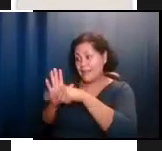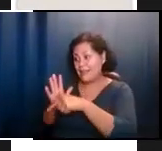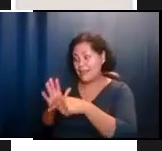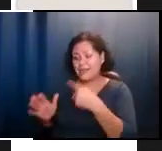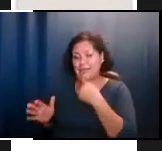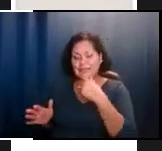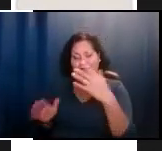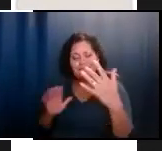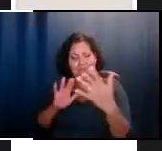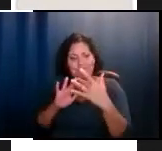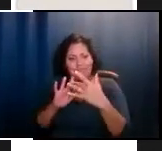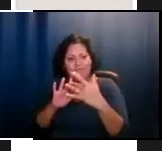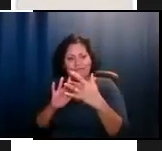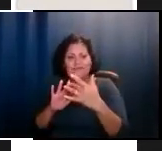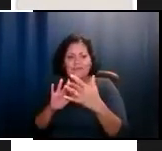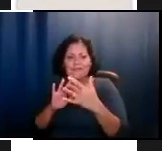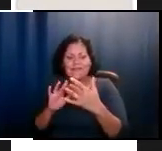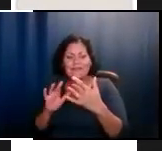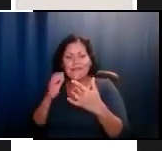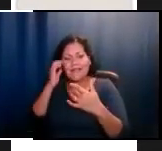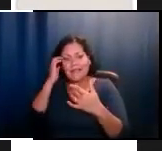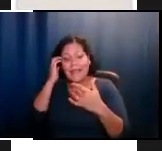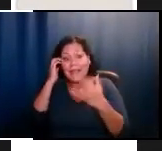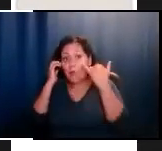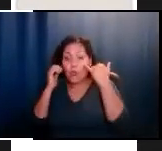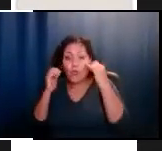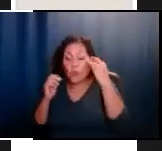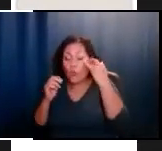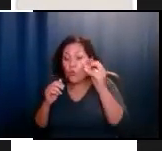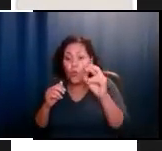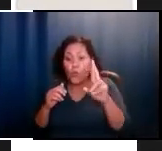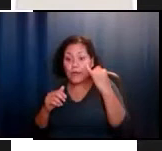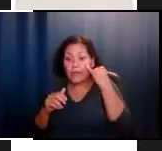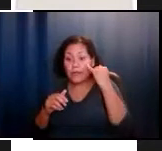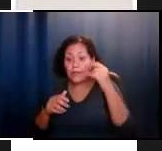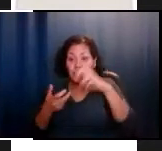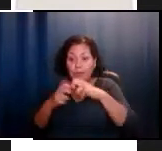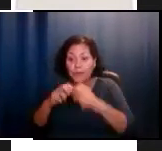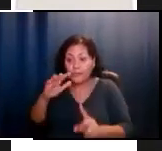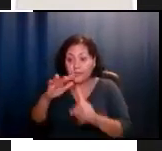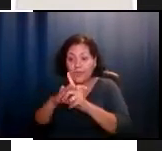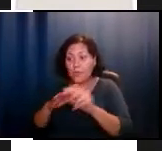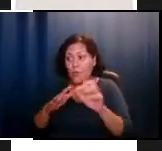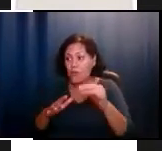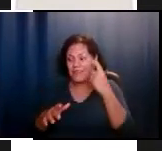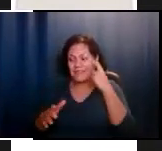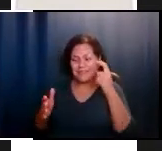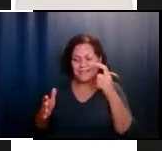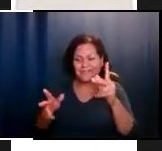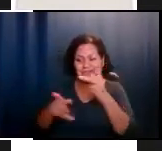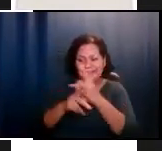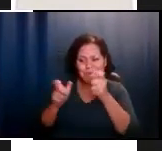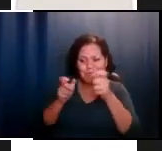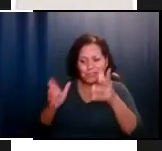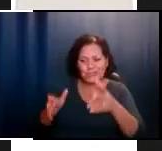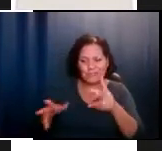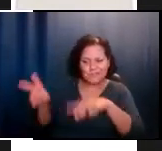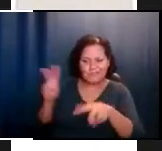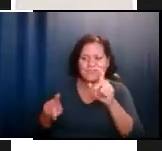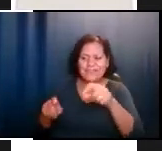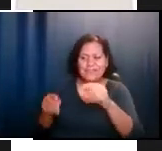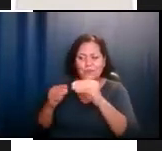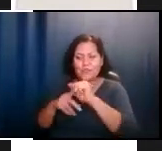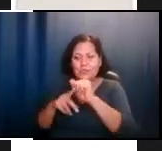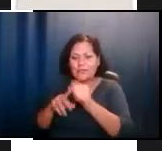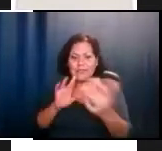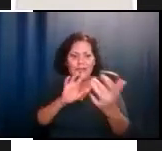reach us at whenever there's an issue, whenever there's maybe more training that needs to be done. I think one of the